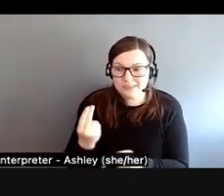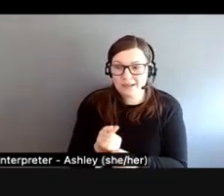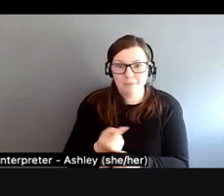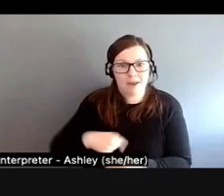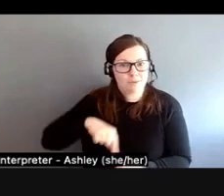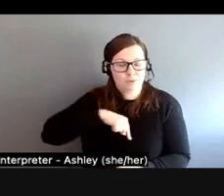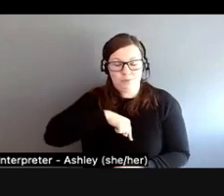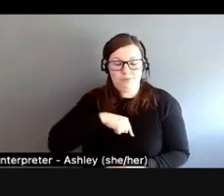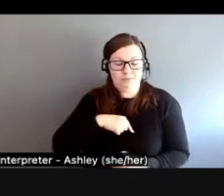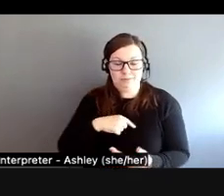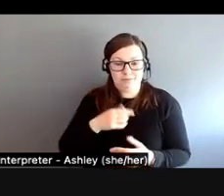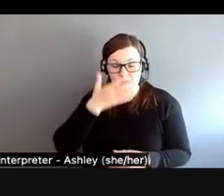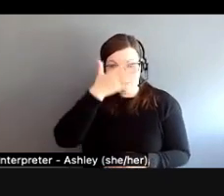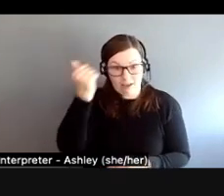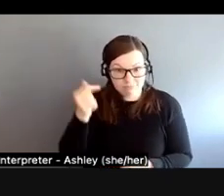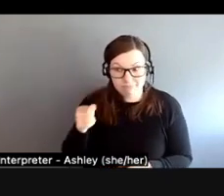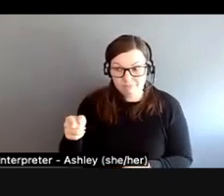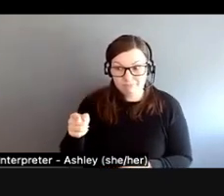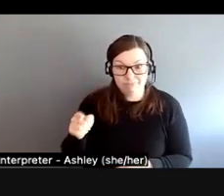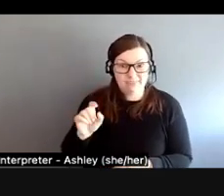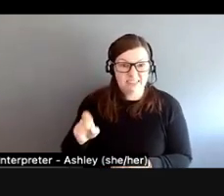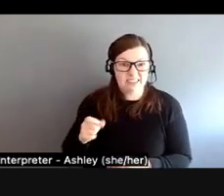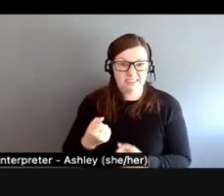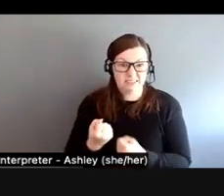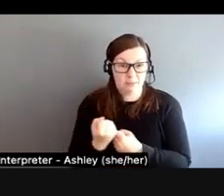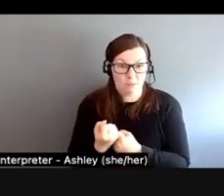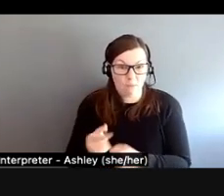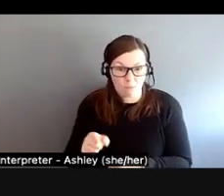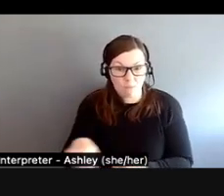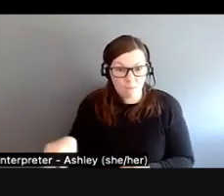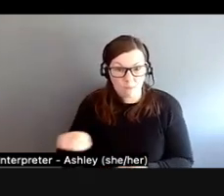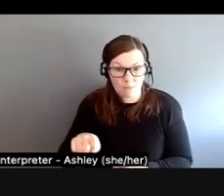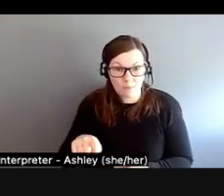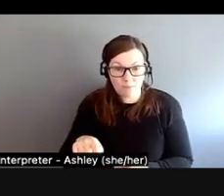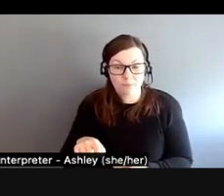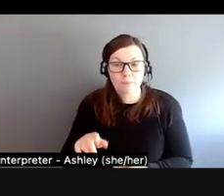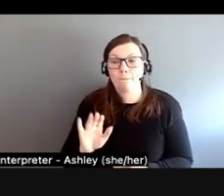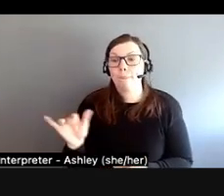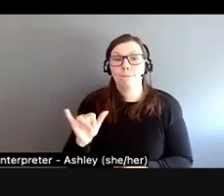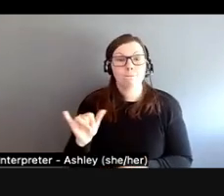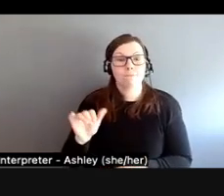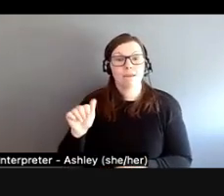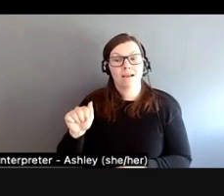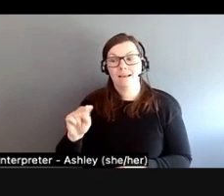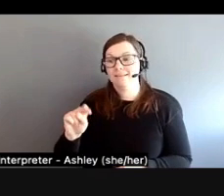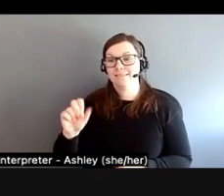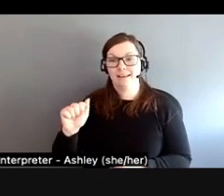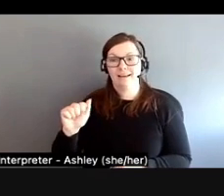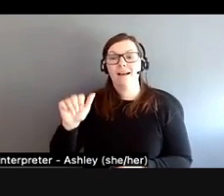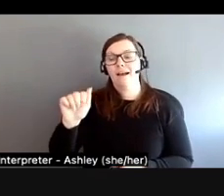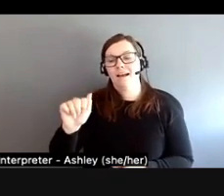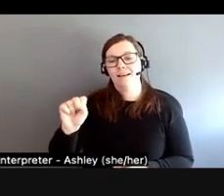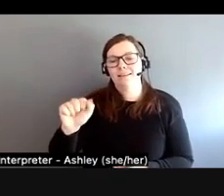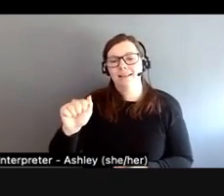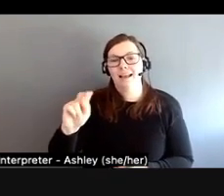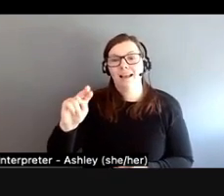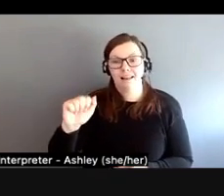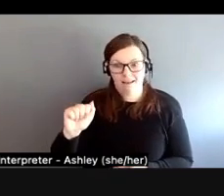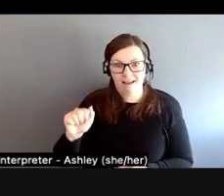the focus on planning and using Asana, because we're trying to use Asana a bit over here at Alpha Plus as well. It's really interesting.